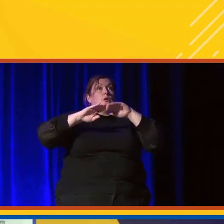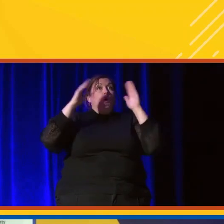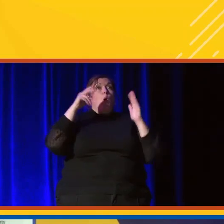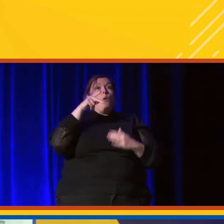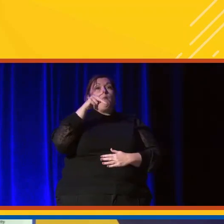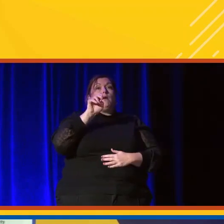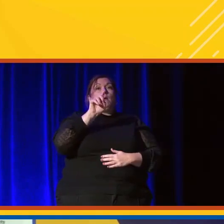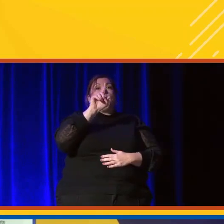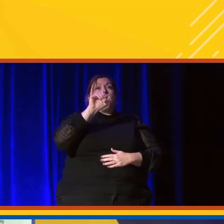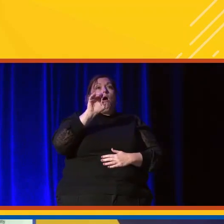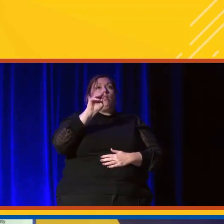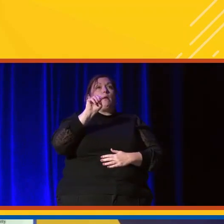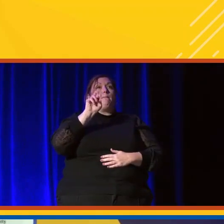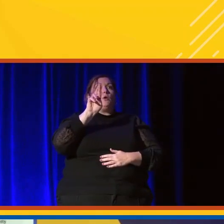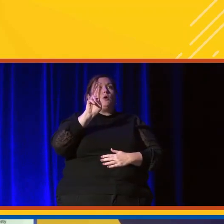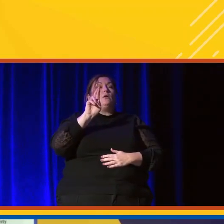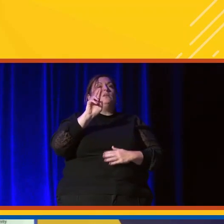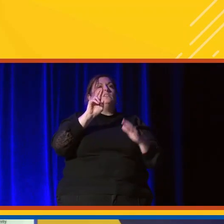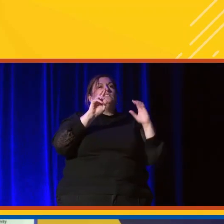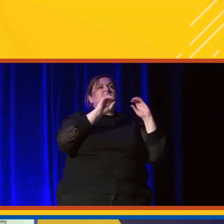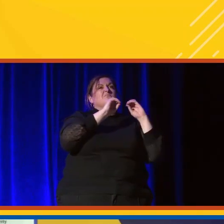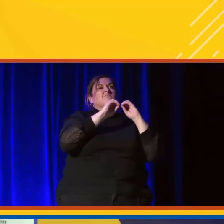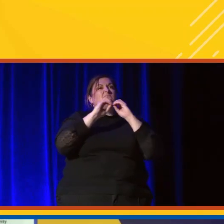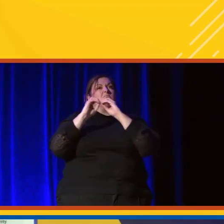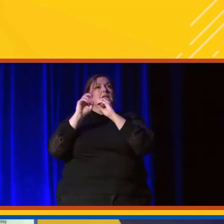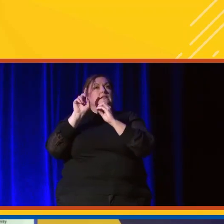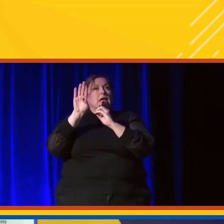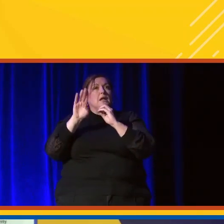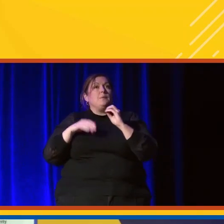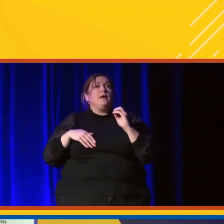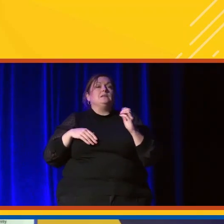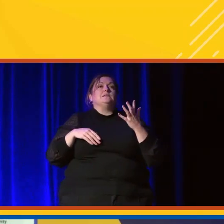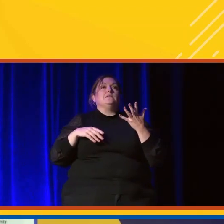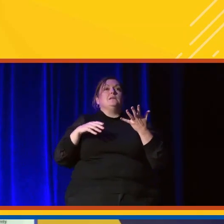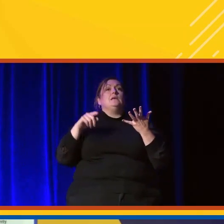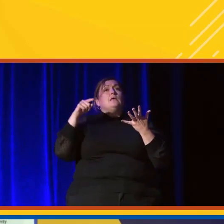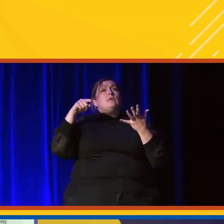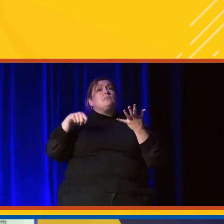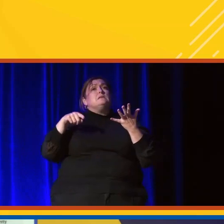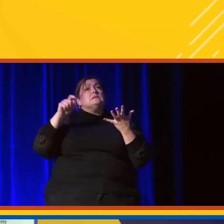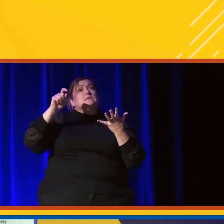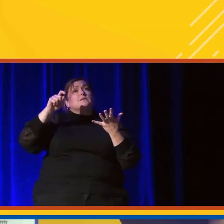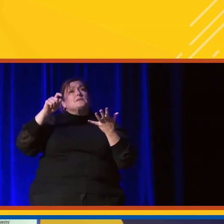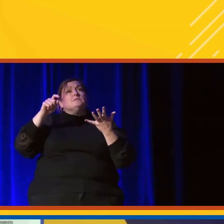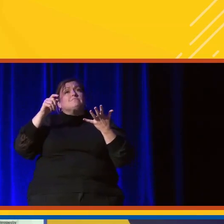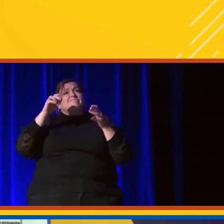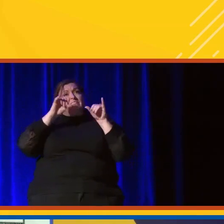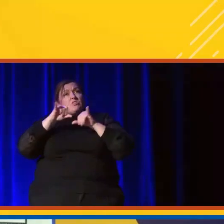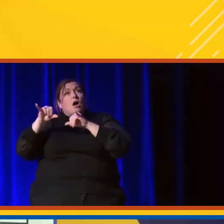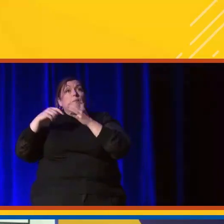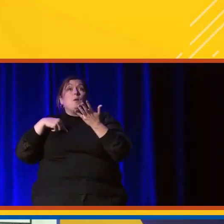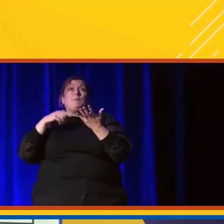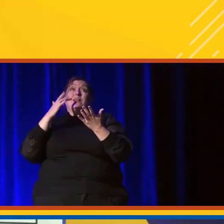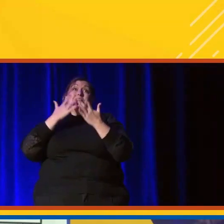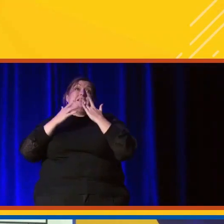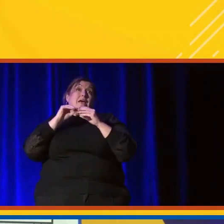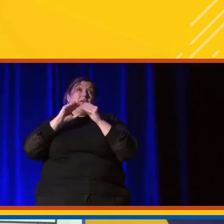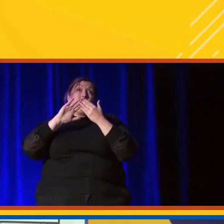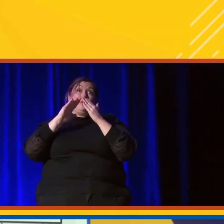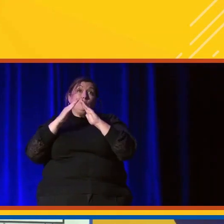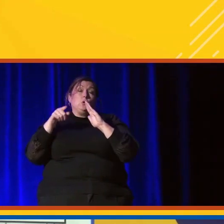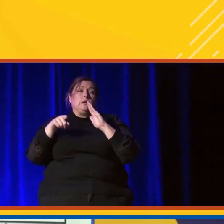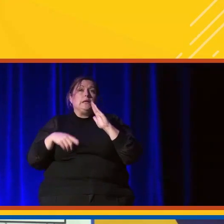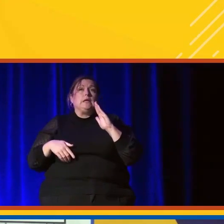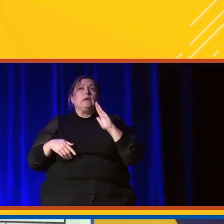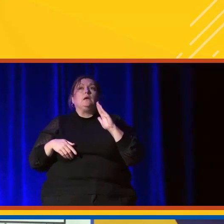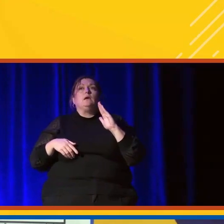polymer property database. Again, I said this is a little orthogonal, but this is something that's really lacking in the community for soft materials development. I would also say that